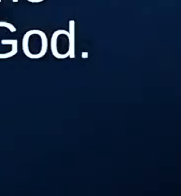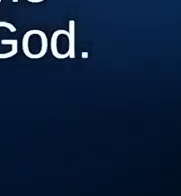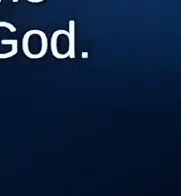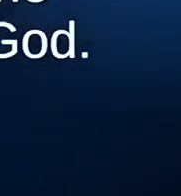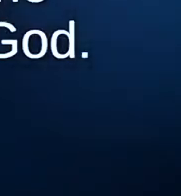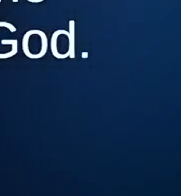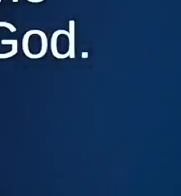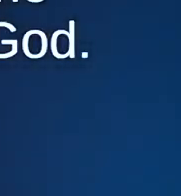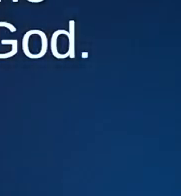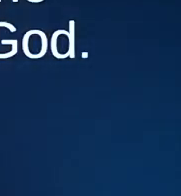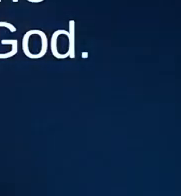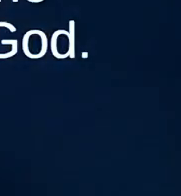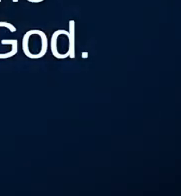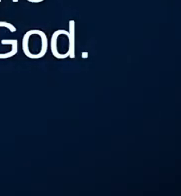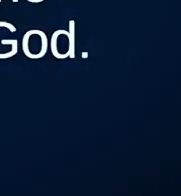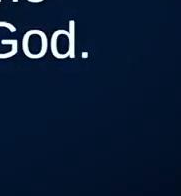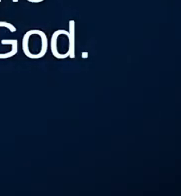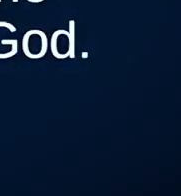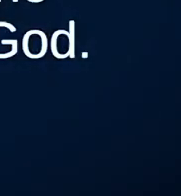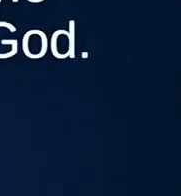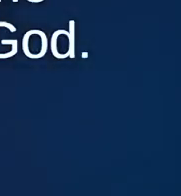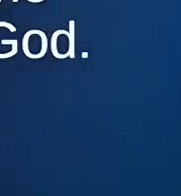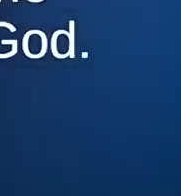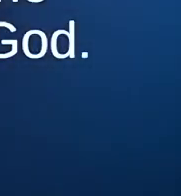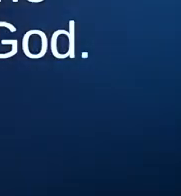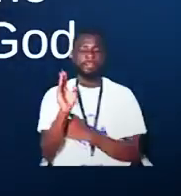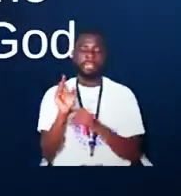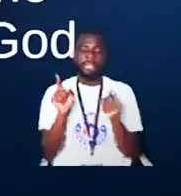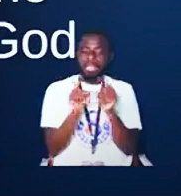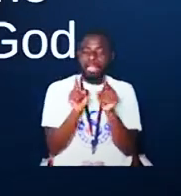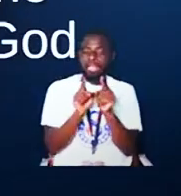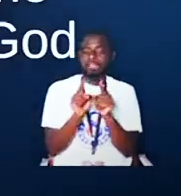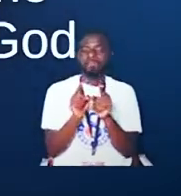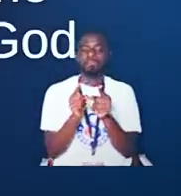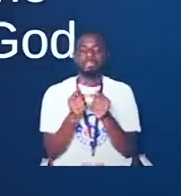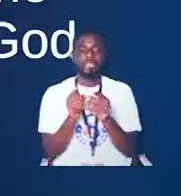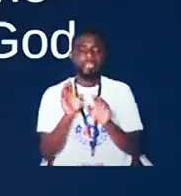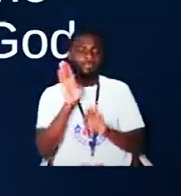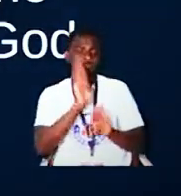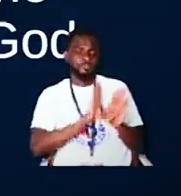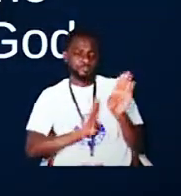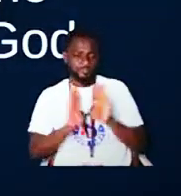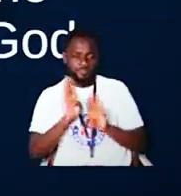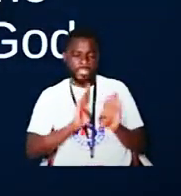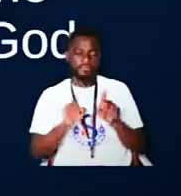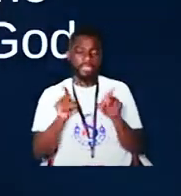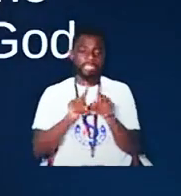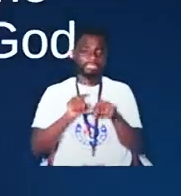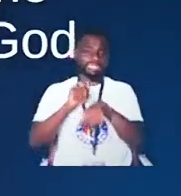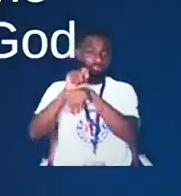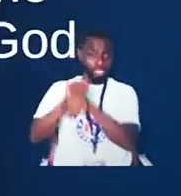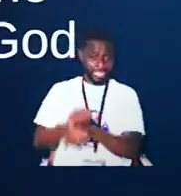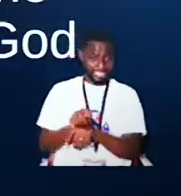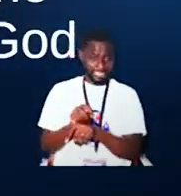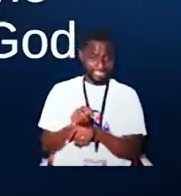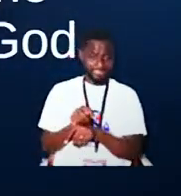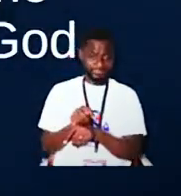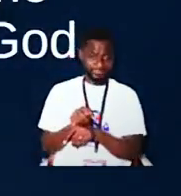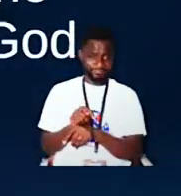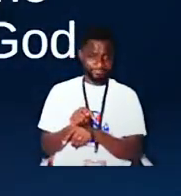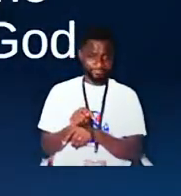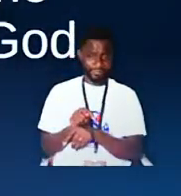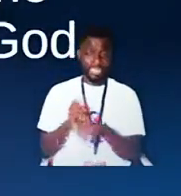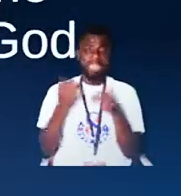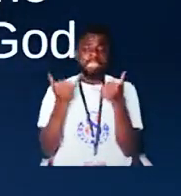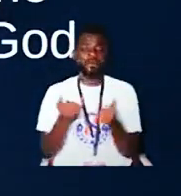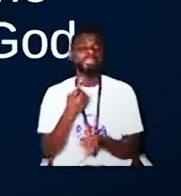God. Now, instead of behaving like the tradition they came out from, now